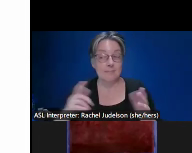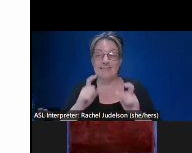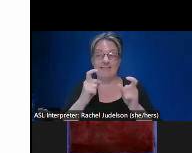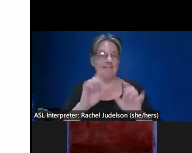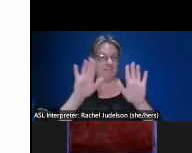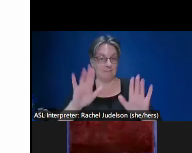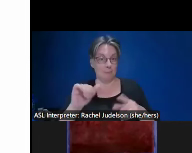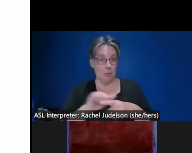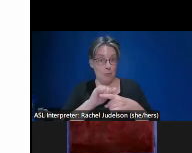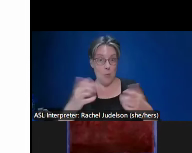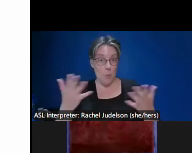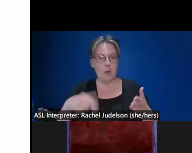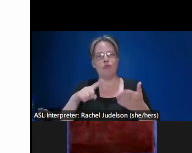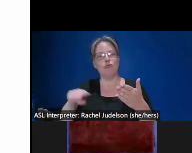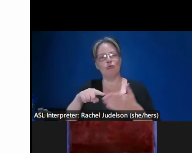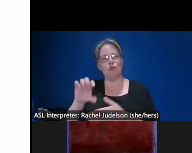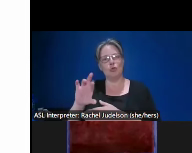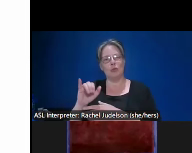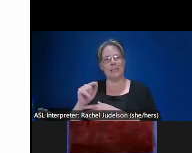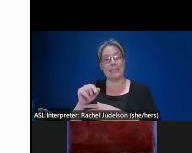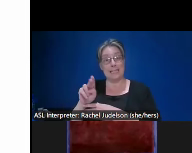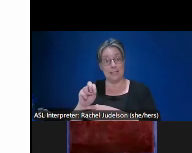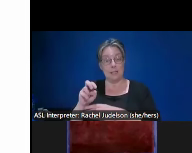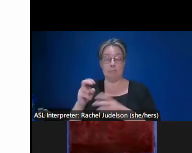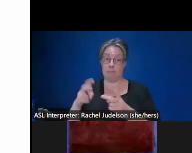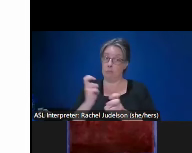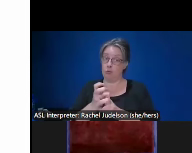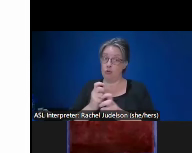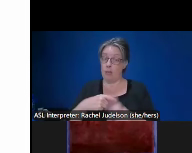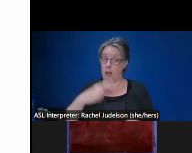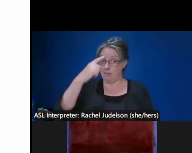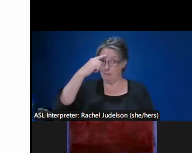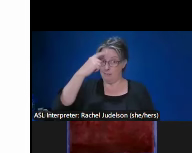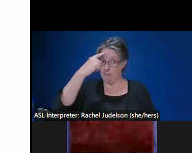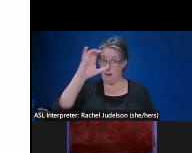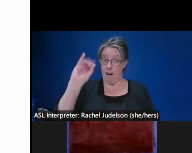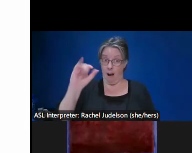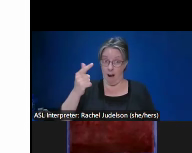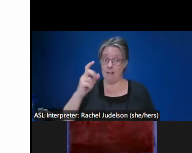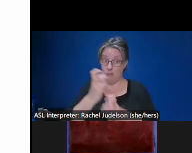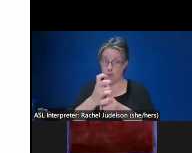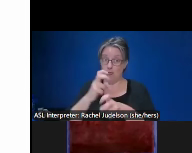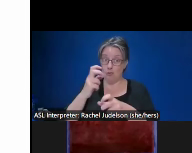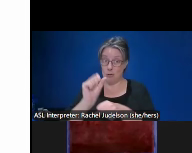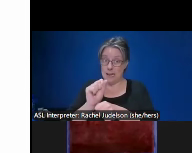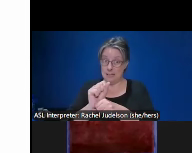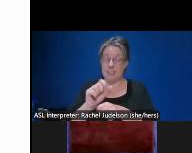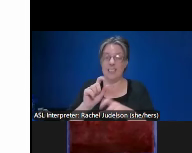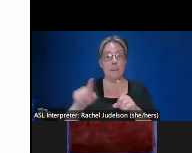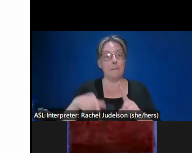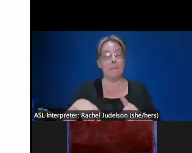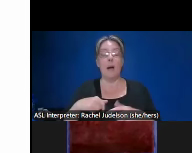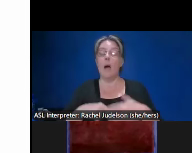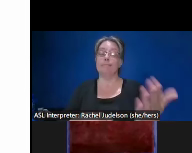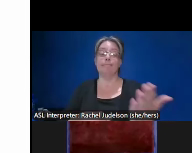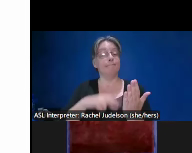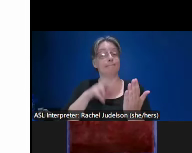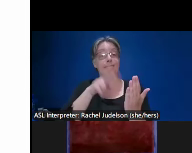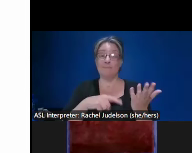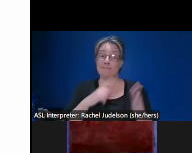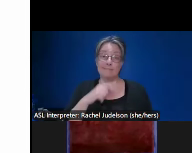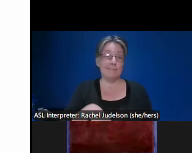at critique, which is a difficult task. It's cognitively a challenging task, but being able to go through 10, 12,